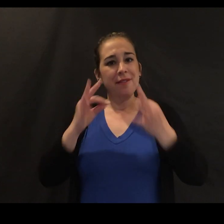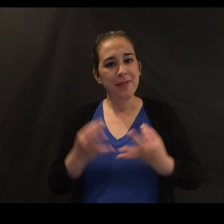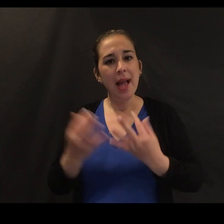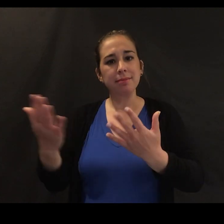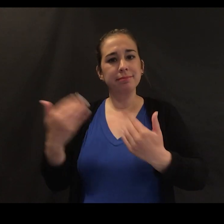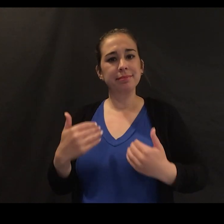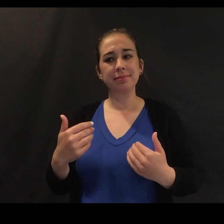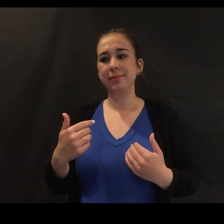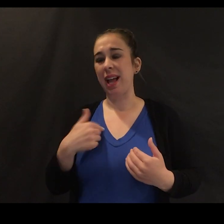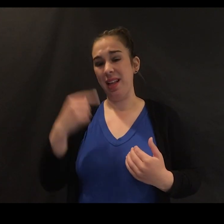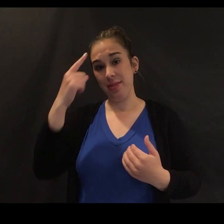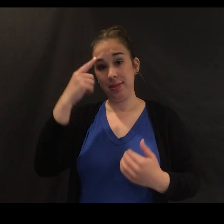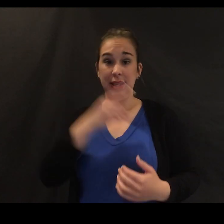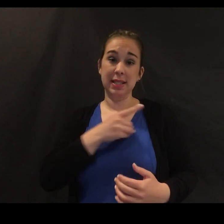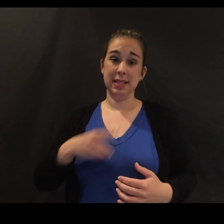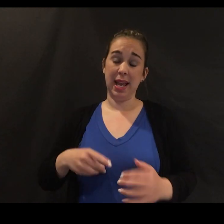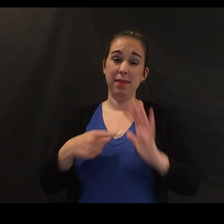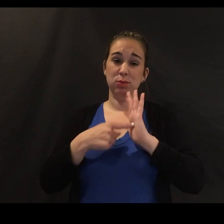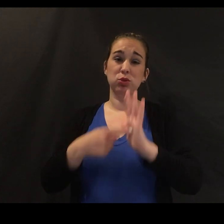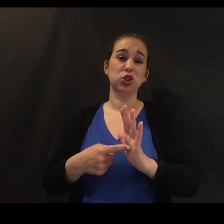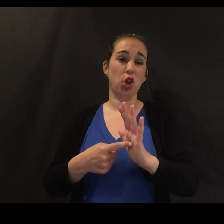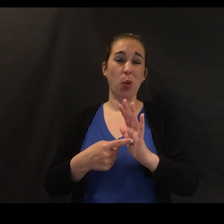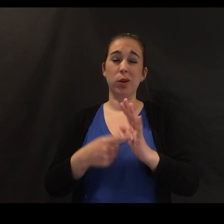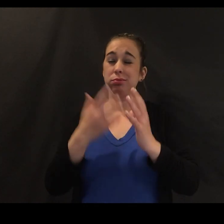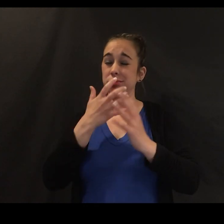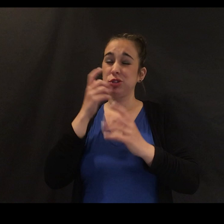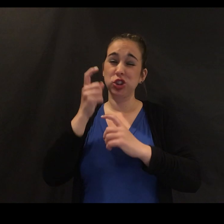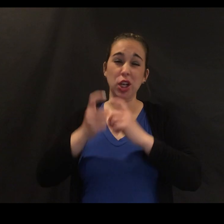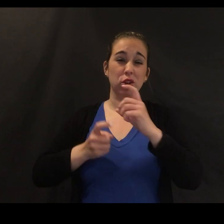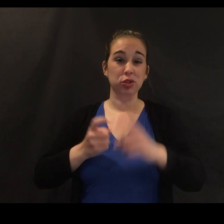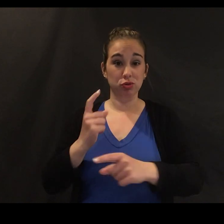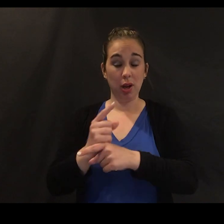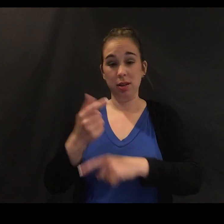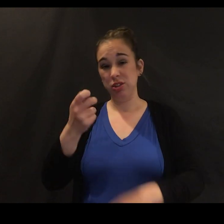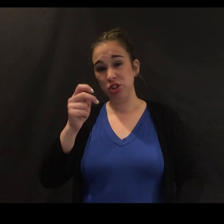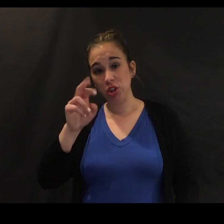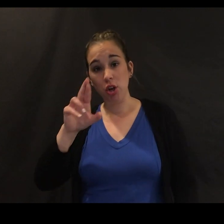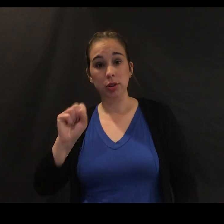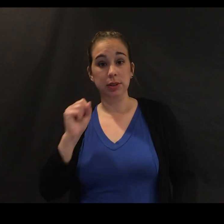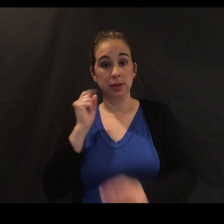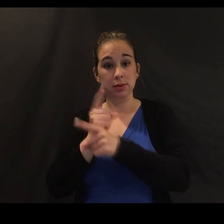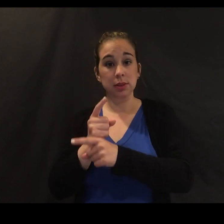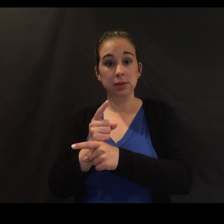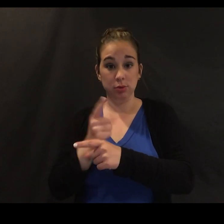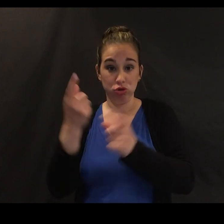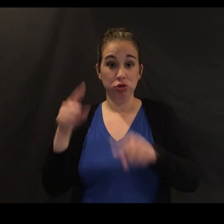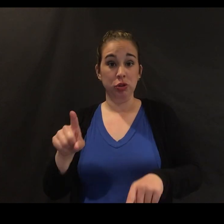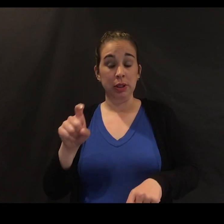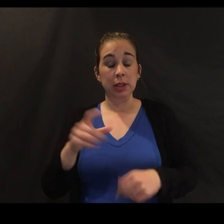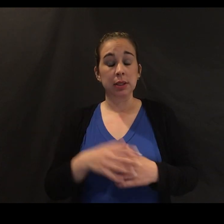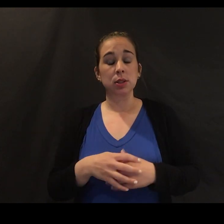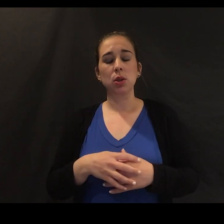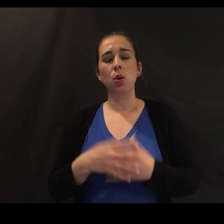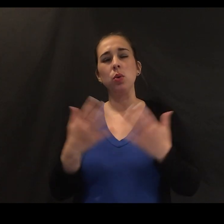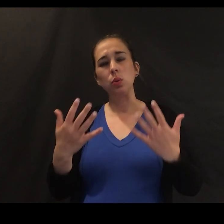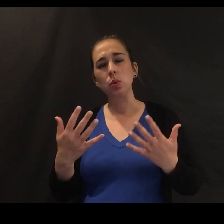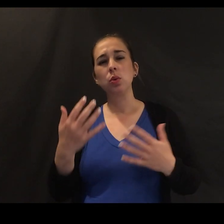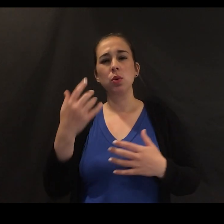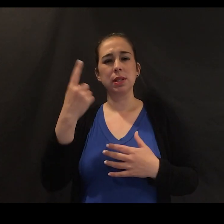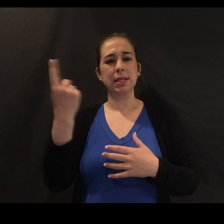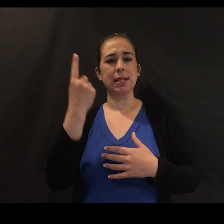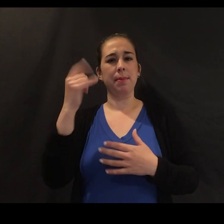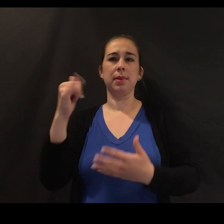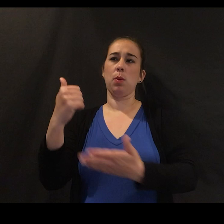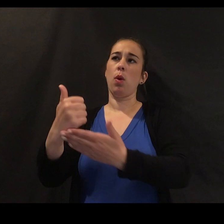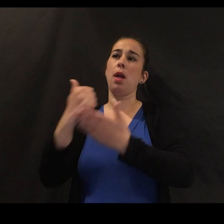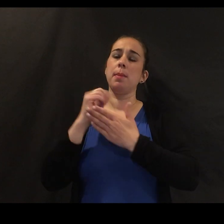that David was demonstrating great generosity. Would you agree with me? And dear ones, I think one of the things that will help us in our lives is